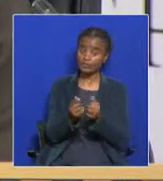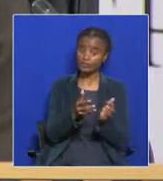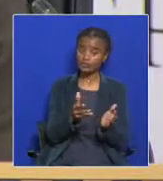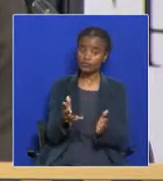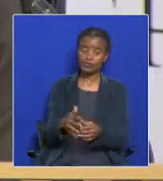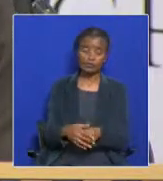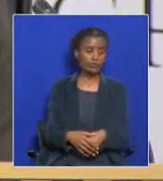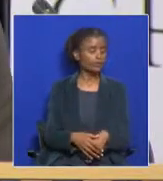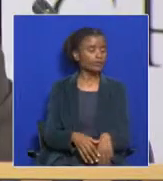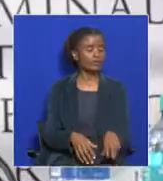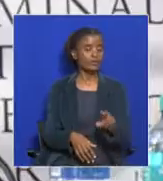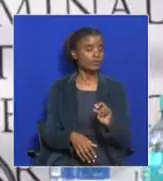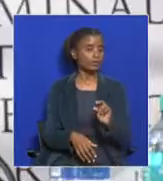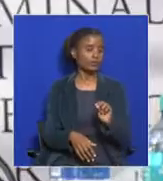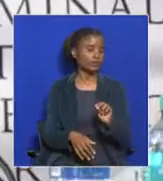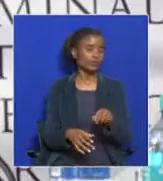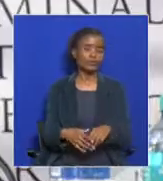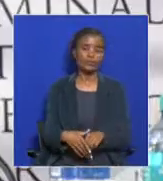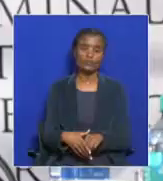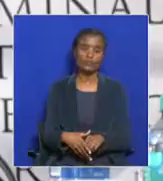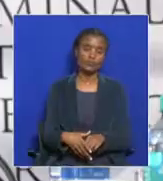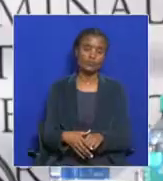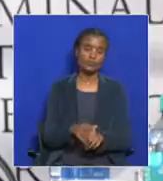create Okay.